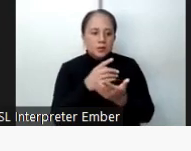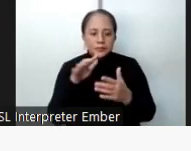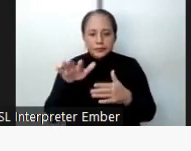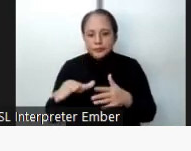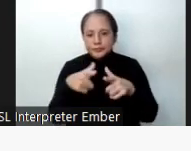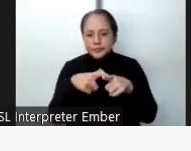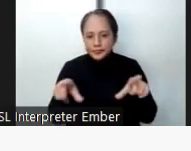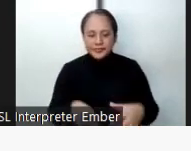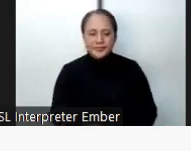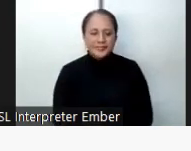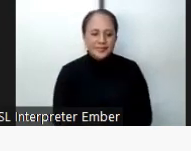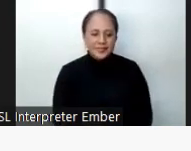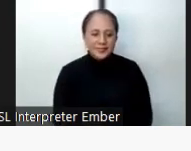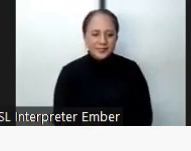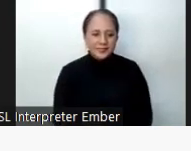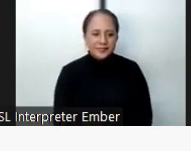child language.